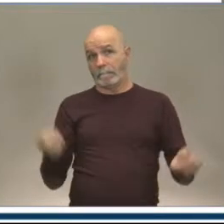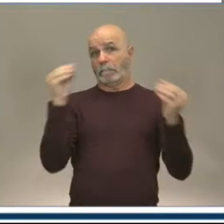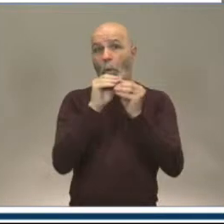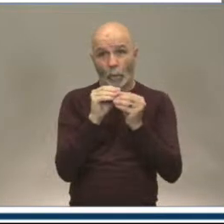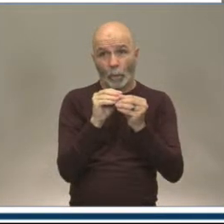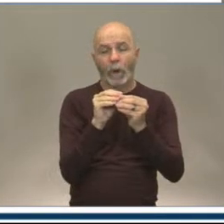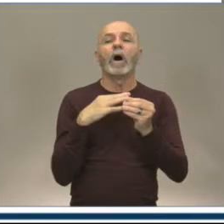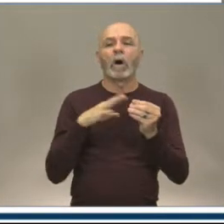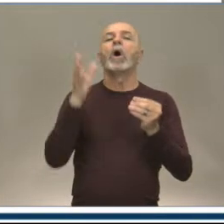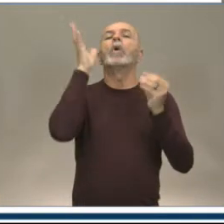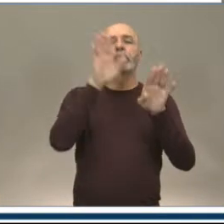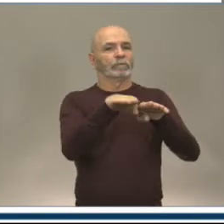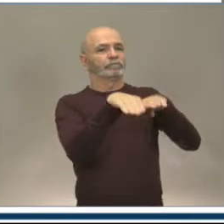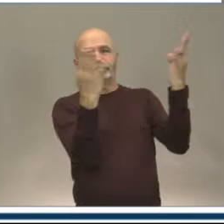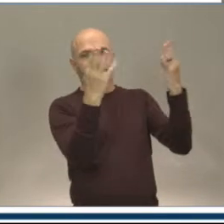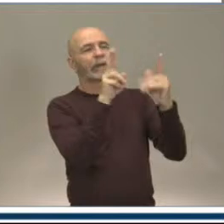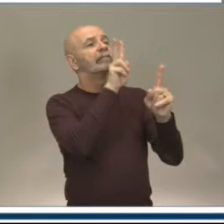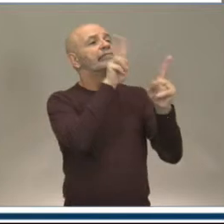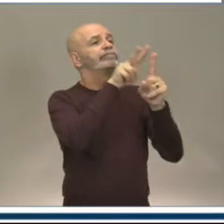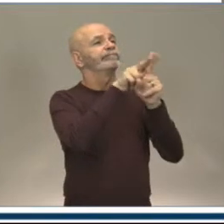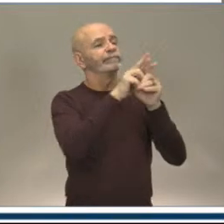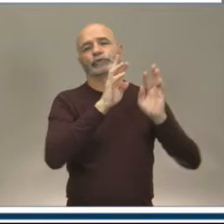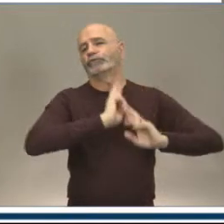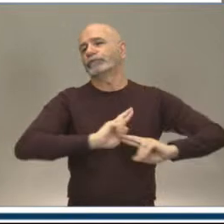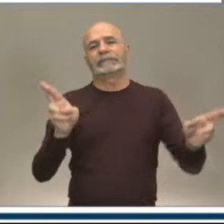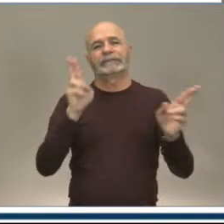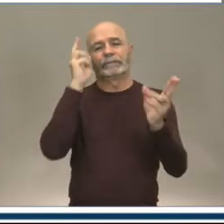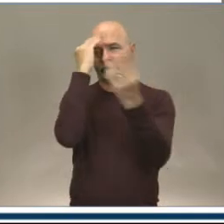up appointments, and this will be announced publicly.